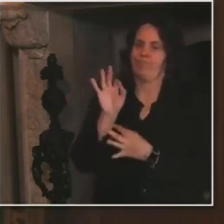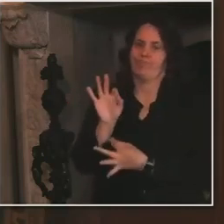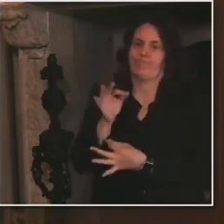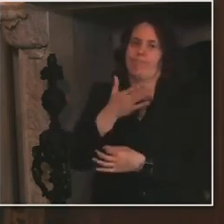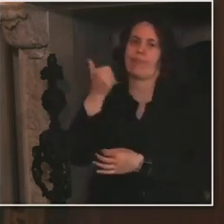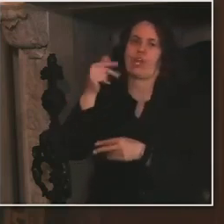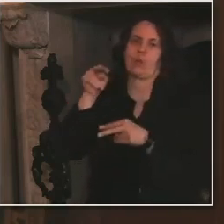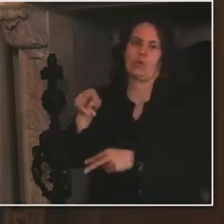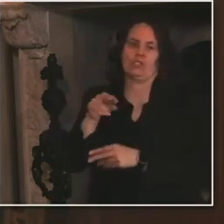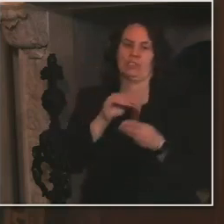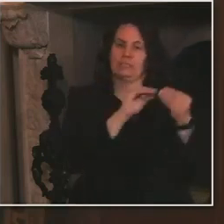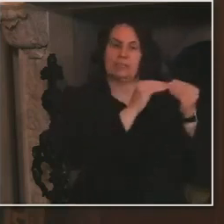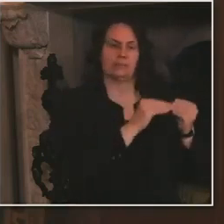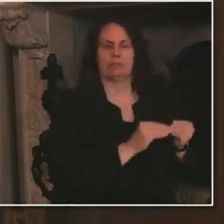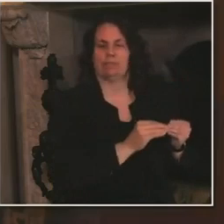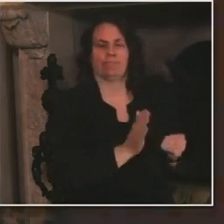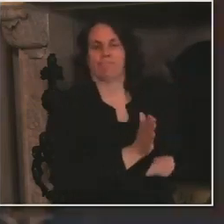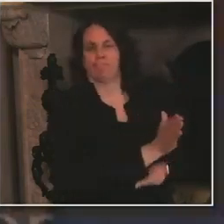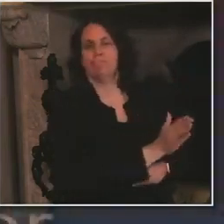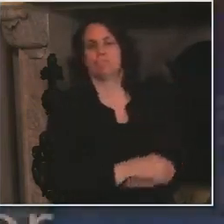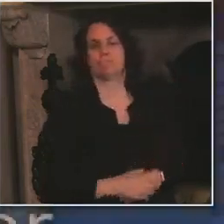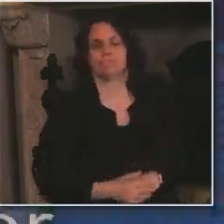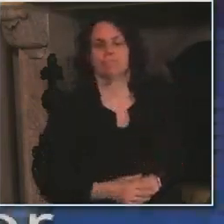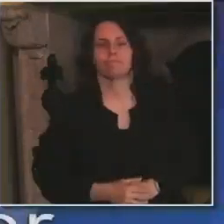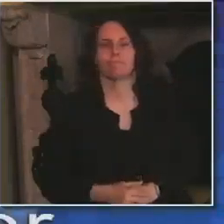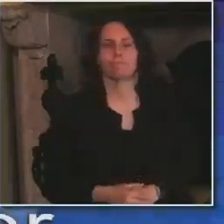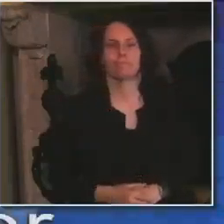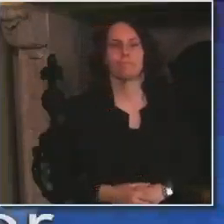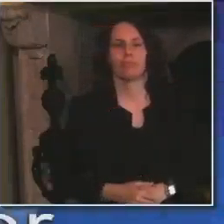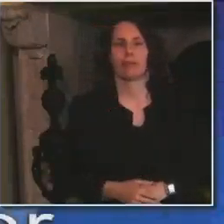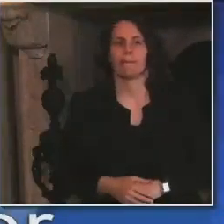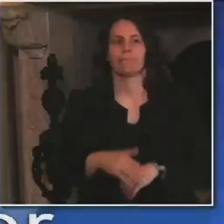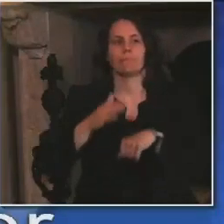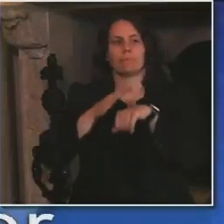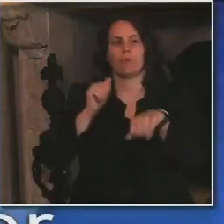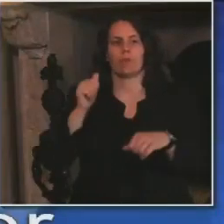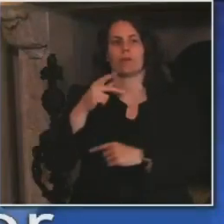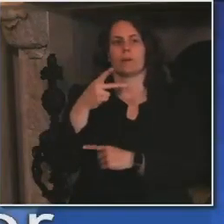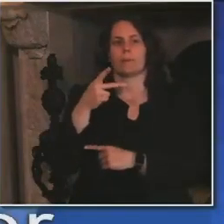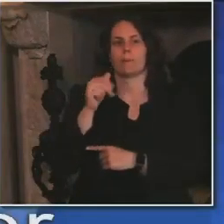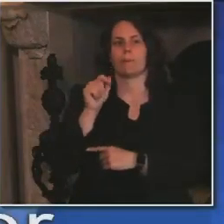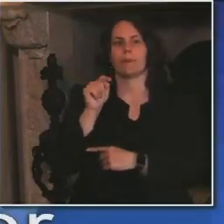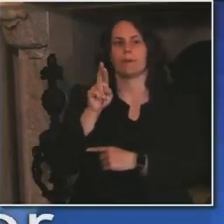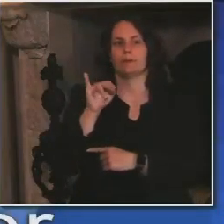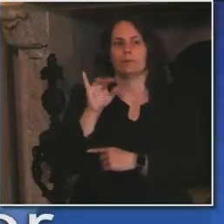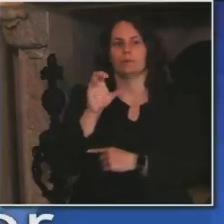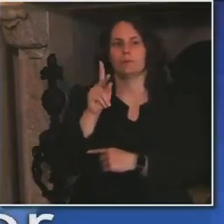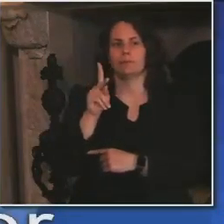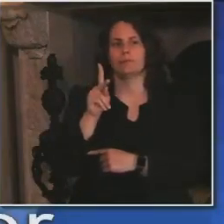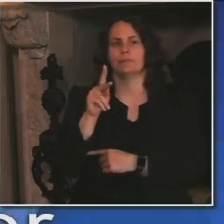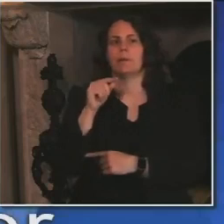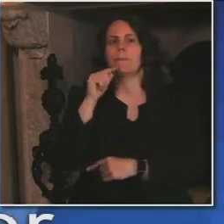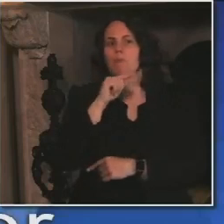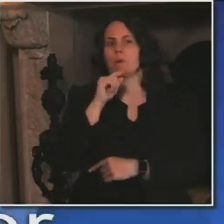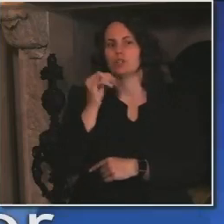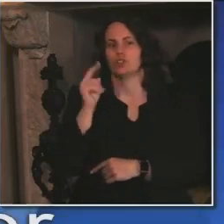tests. Thank you, Amy. Now to Patrick Marley from the Milwaukee Journal Sentinel. Patrick.